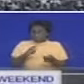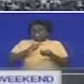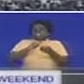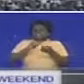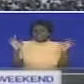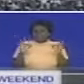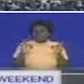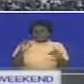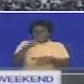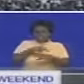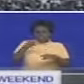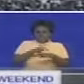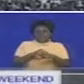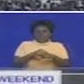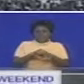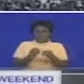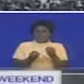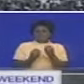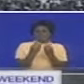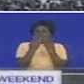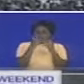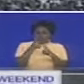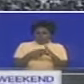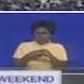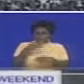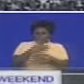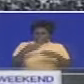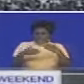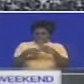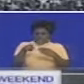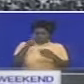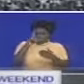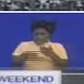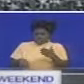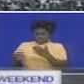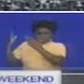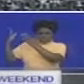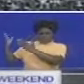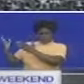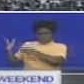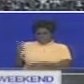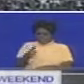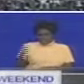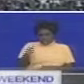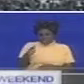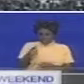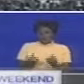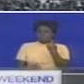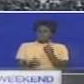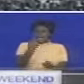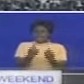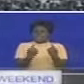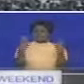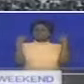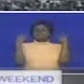seeing from the building is as a result of the terrorists setting some mattress